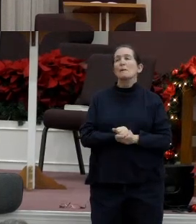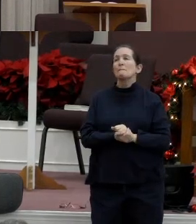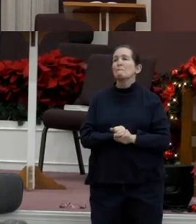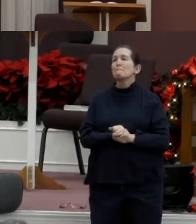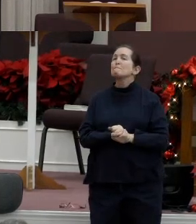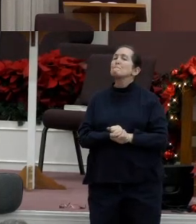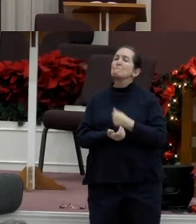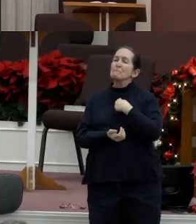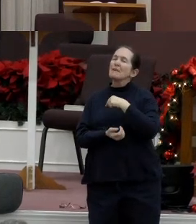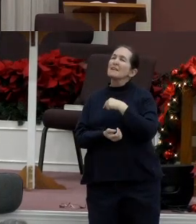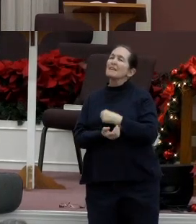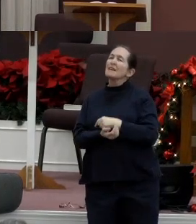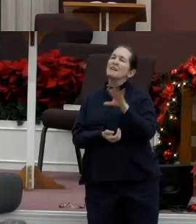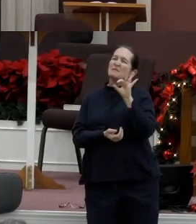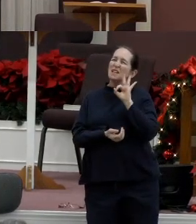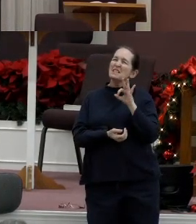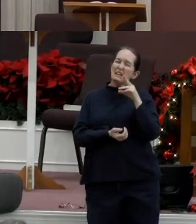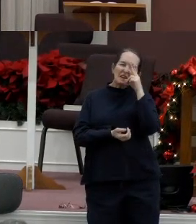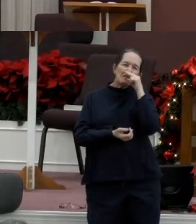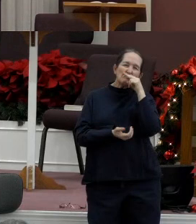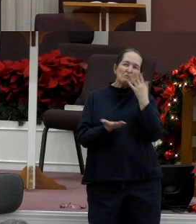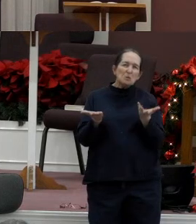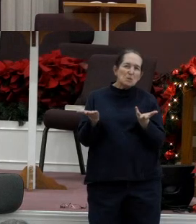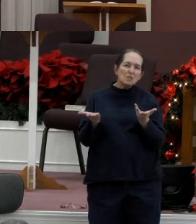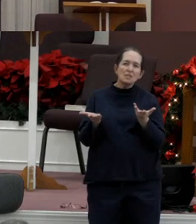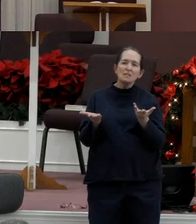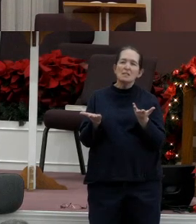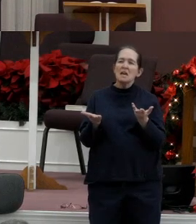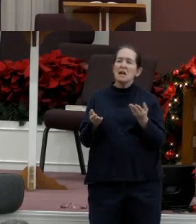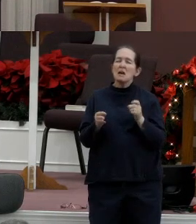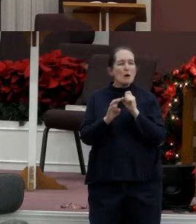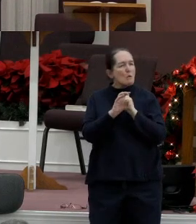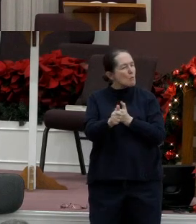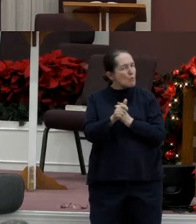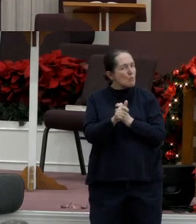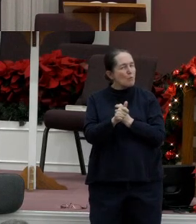I find it somewhat amusing at how quickly